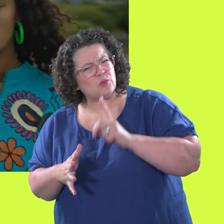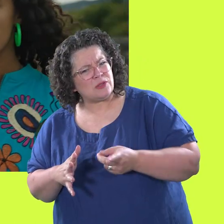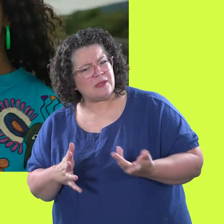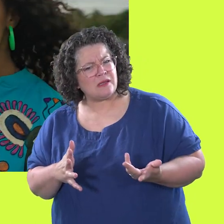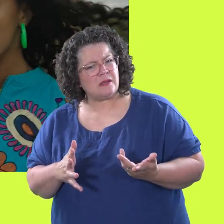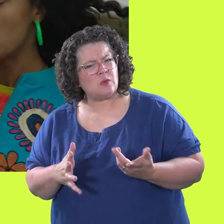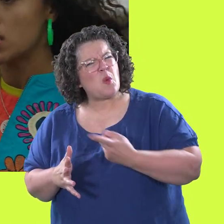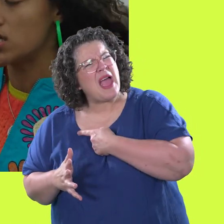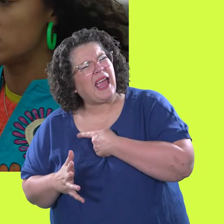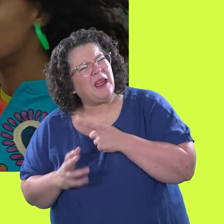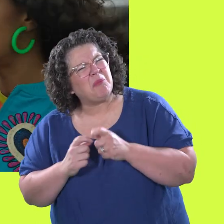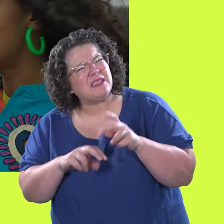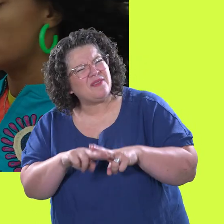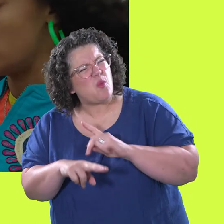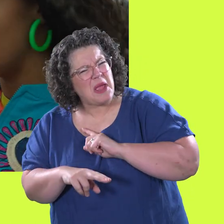But why then?